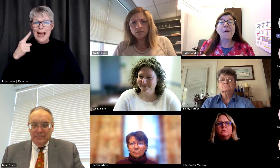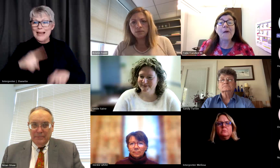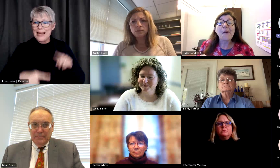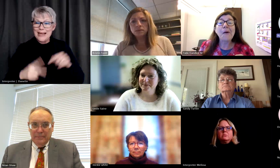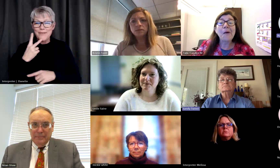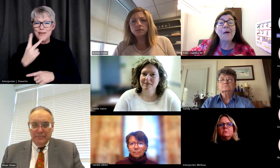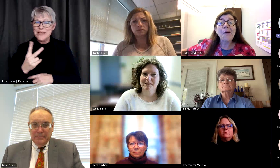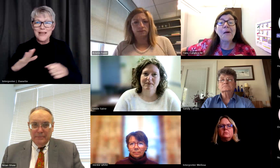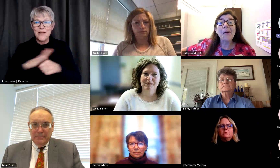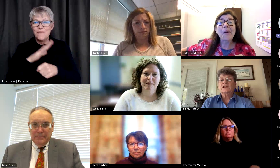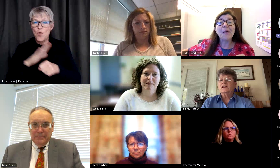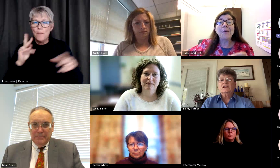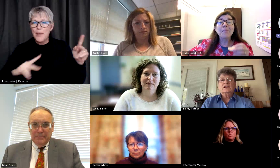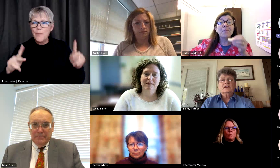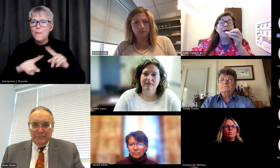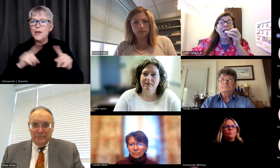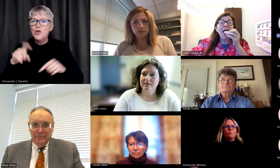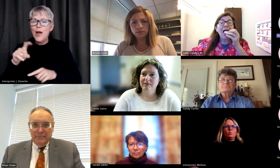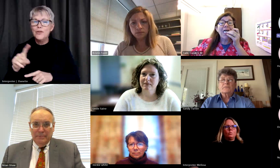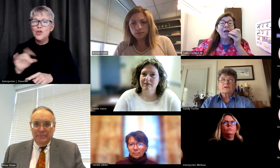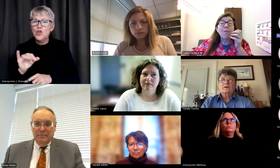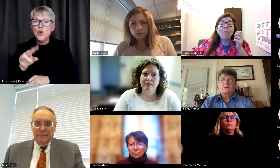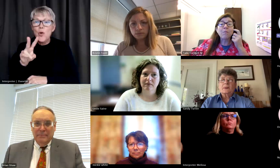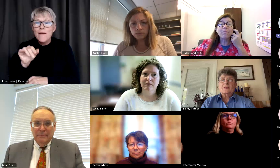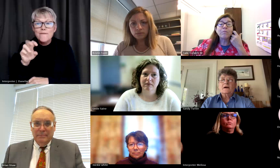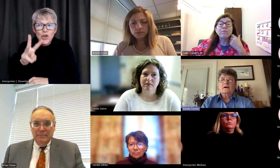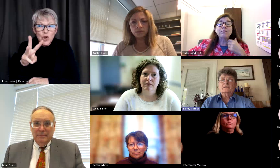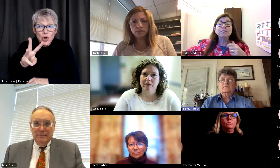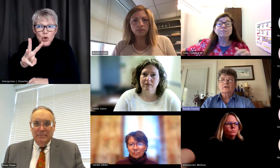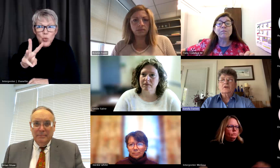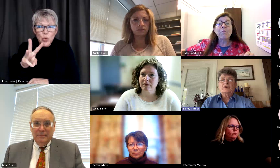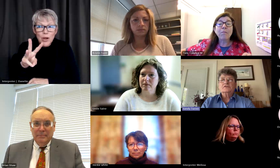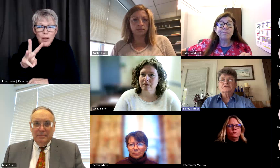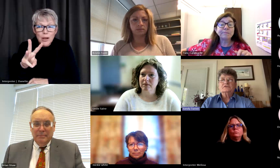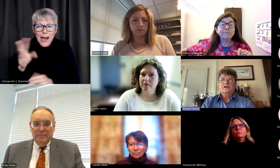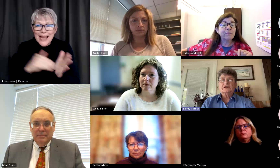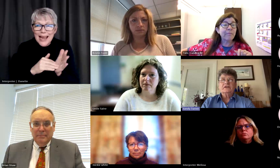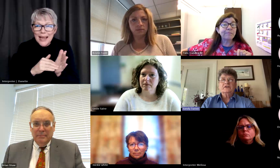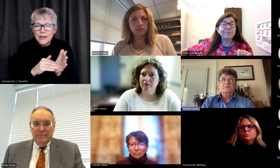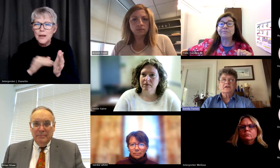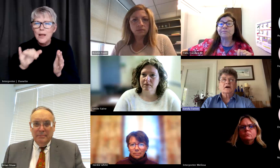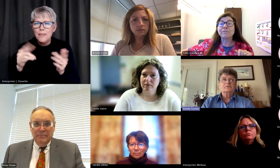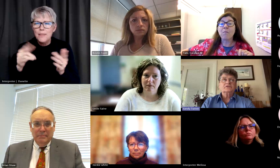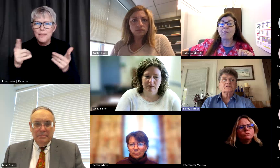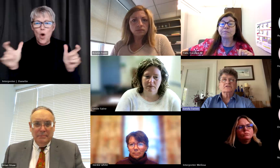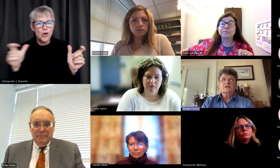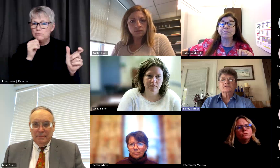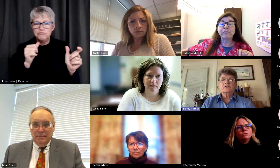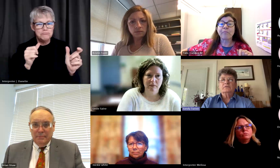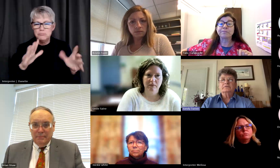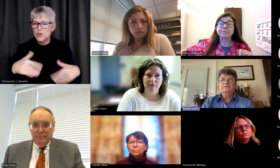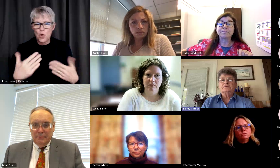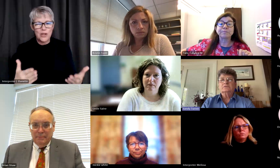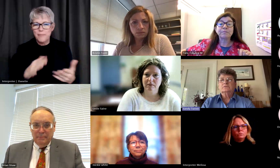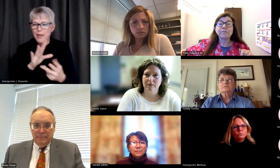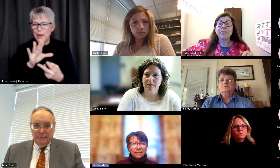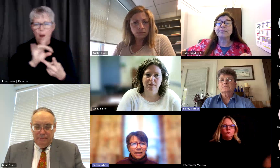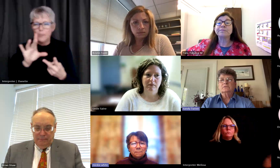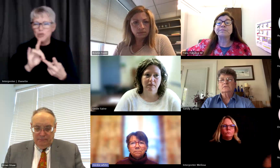You'll have to do that same view setting, Sandy. That's per meeting. The large doesn't even give me the option. It's closed